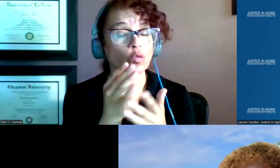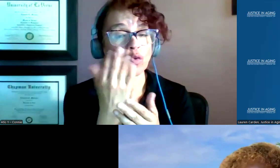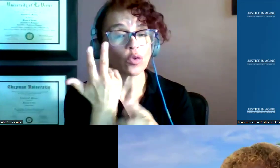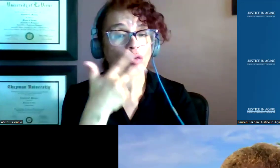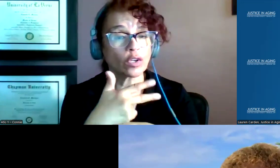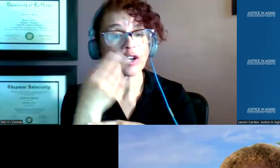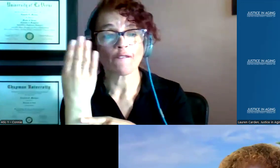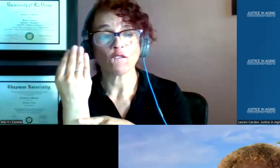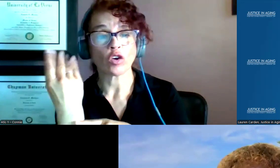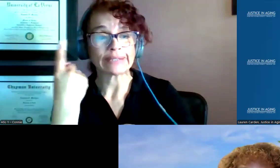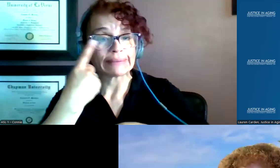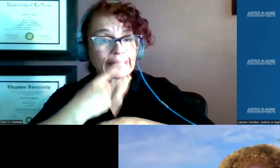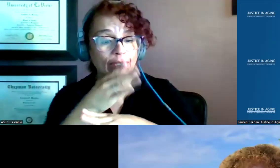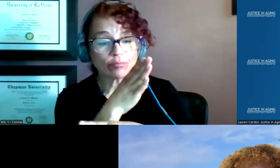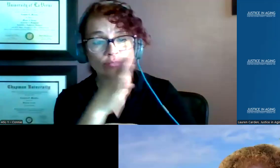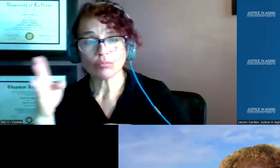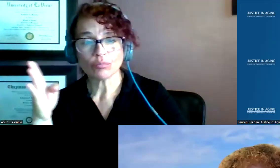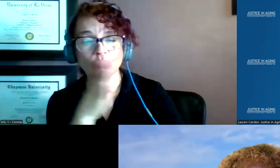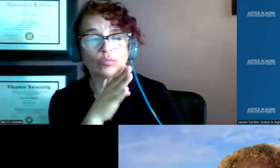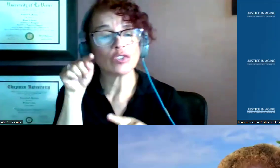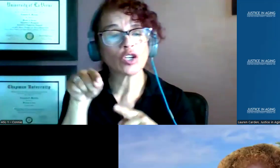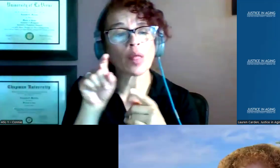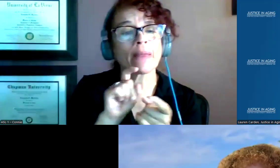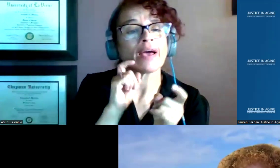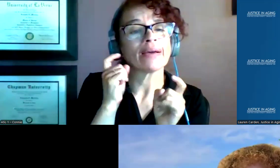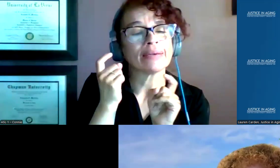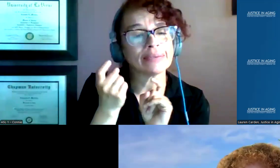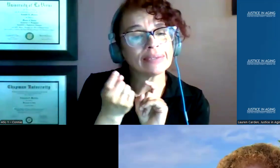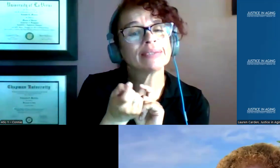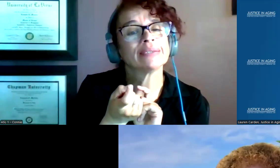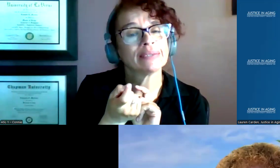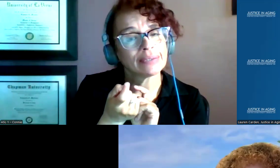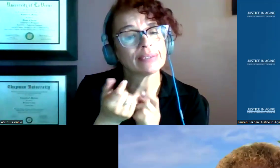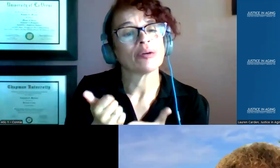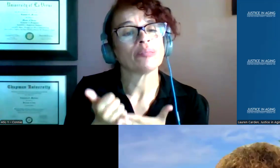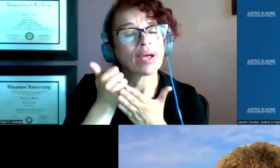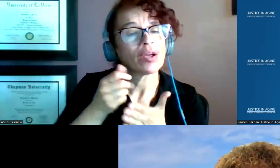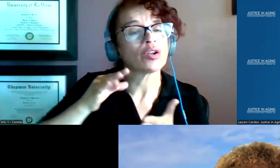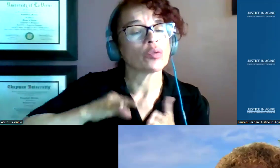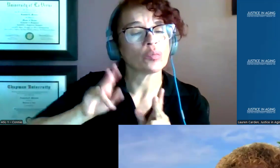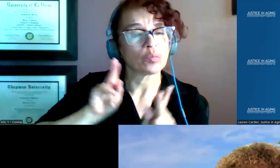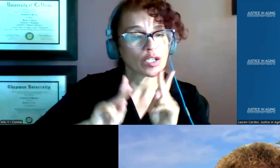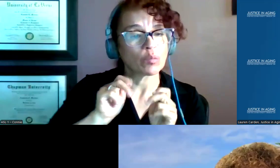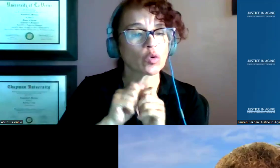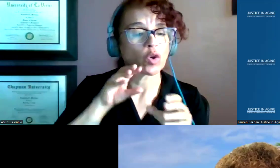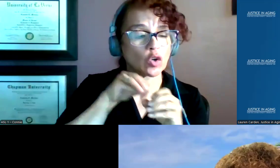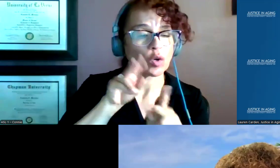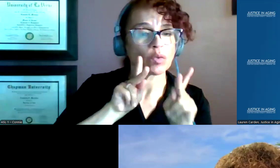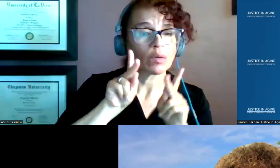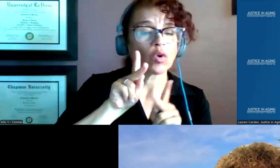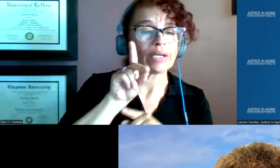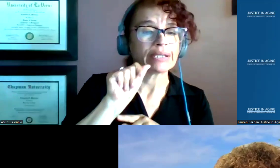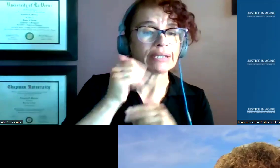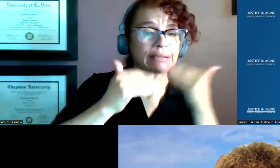to 14 days. So this change could help many people, including people with disabilities and older adults,